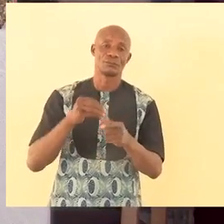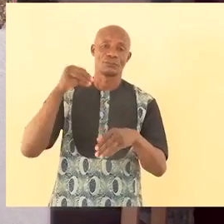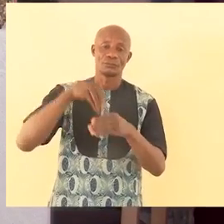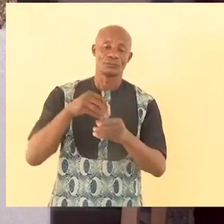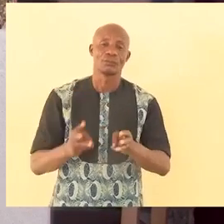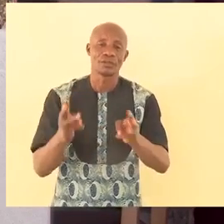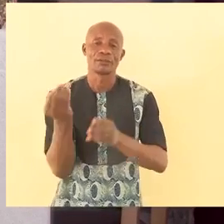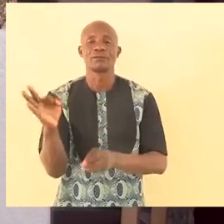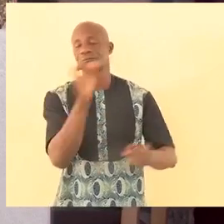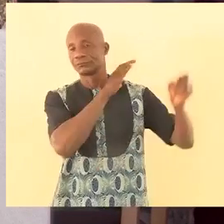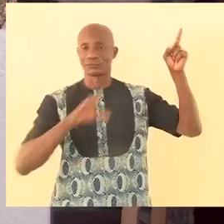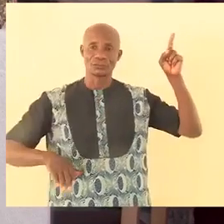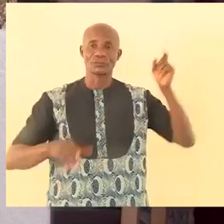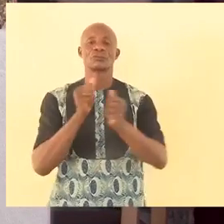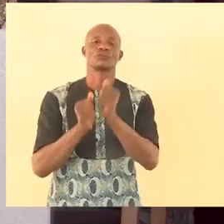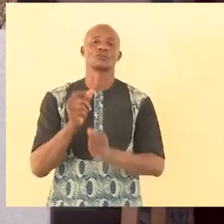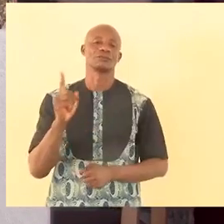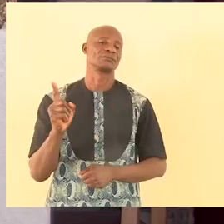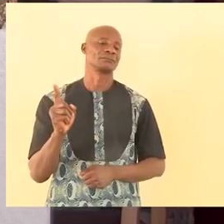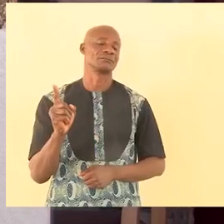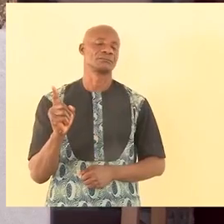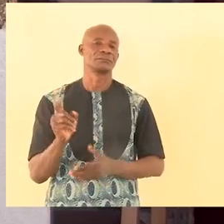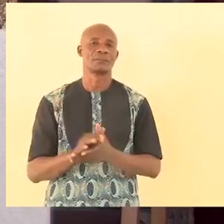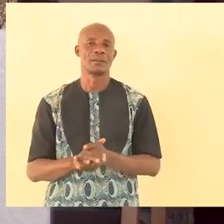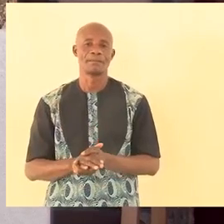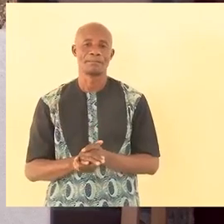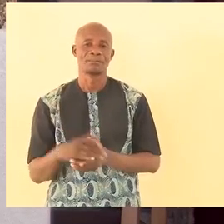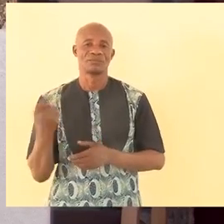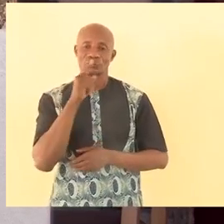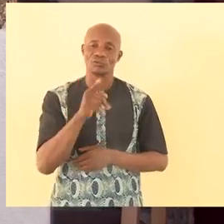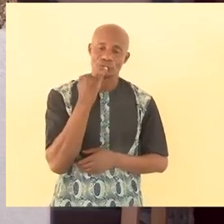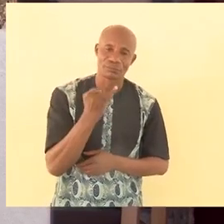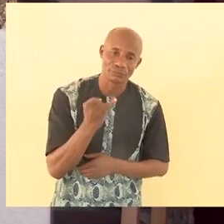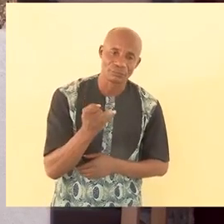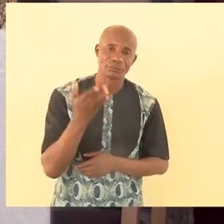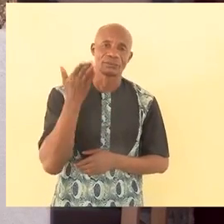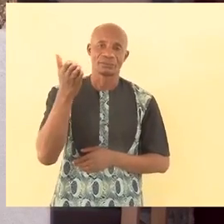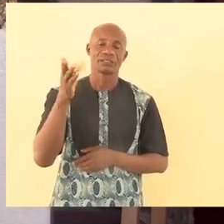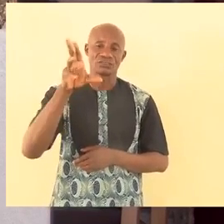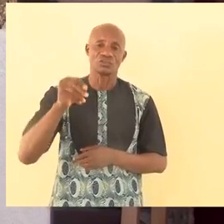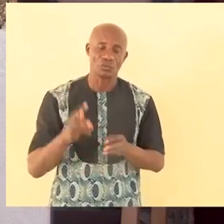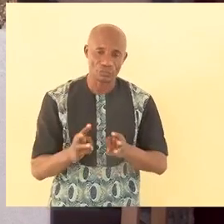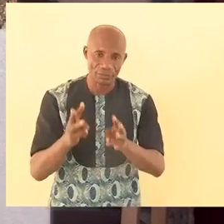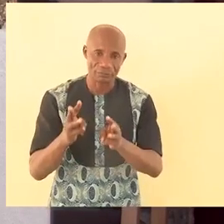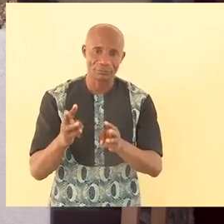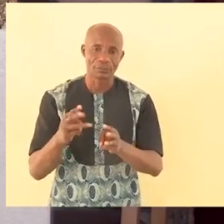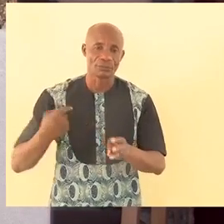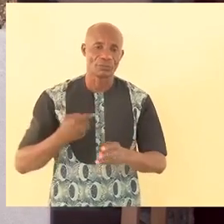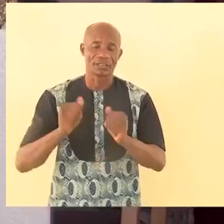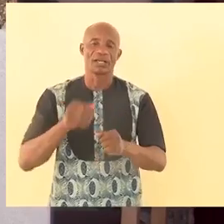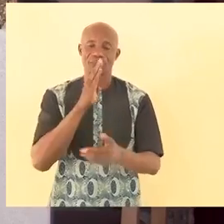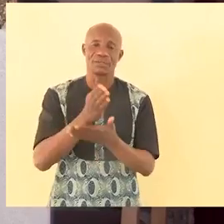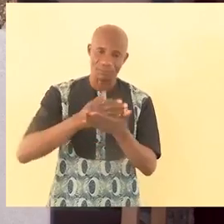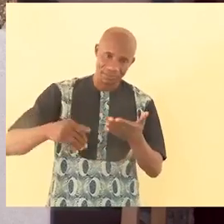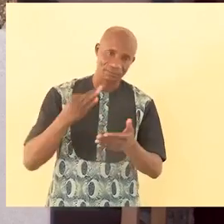or the way of Christ? Which one? And the truth is, there's no way we can be